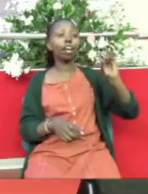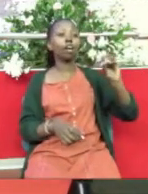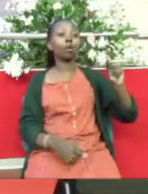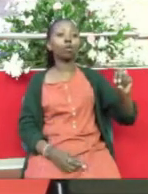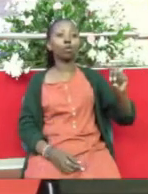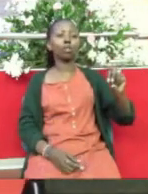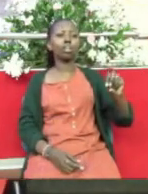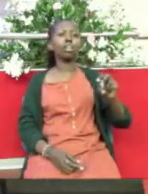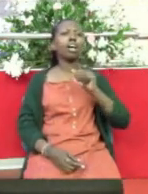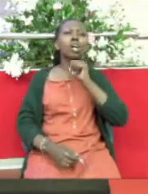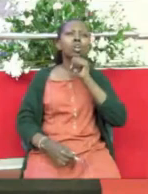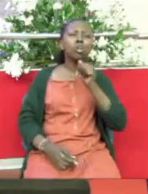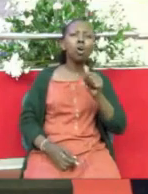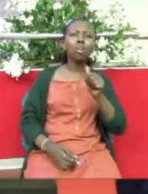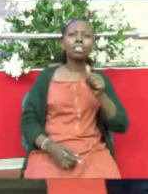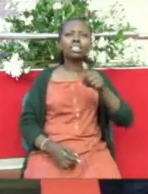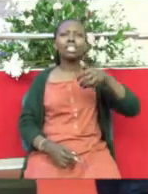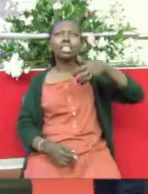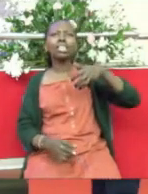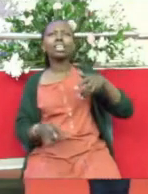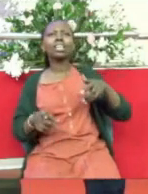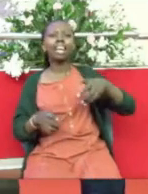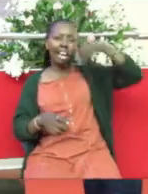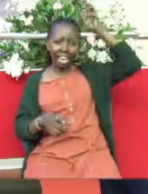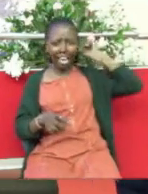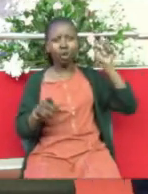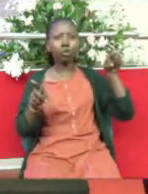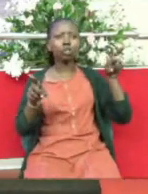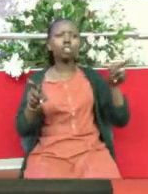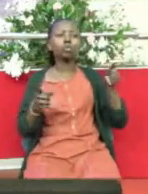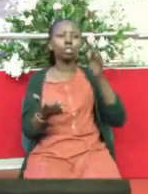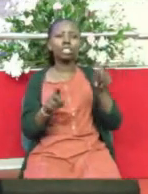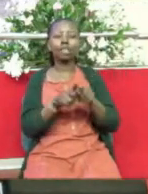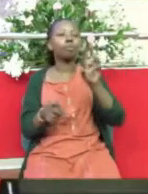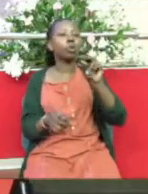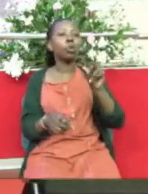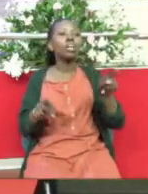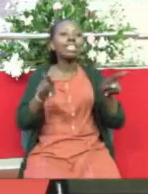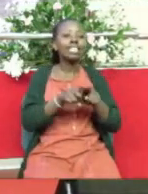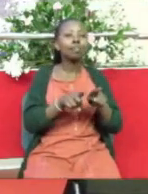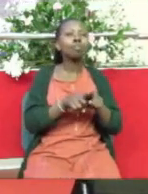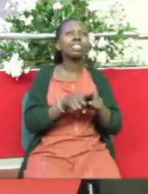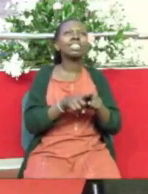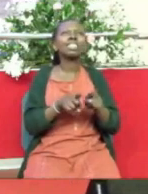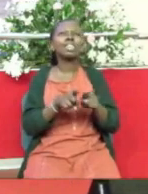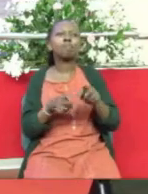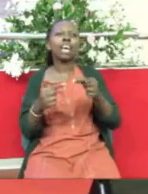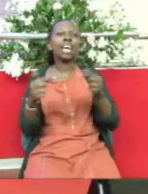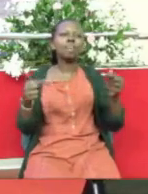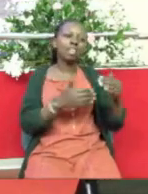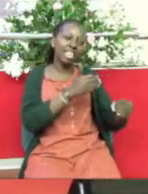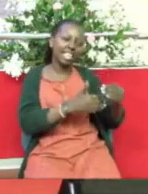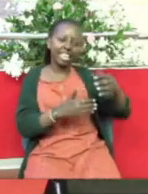He is not a roaring lion. He is like a roaring lion. He